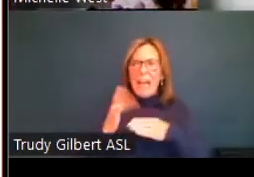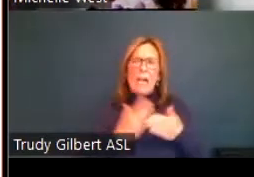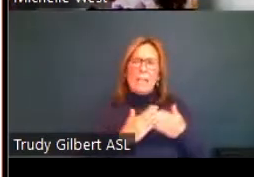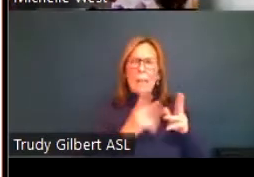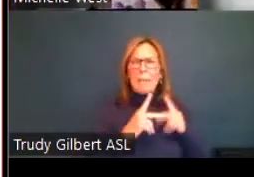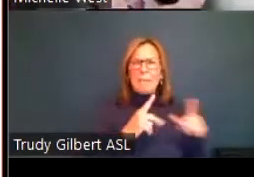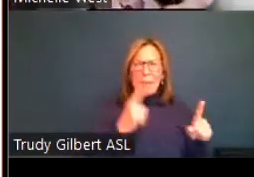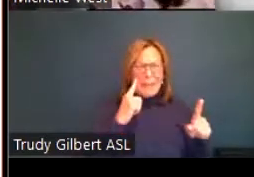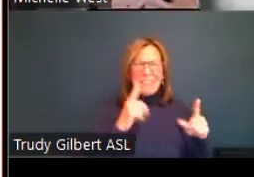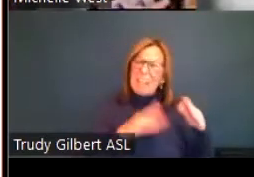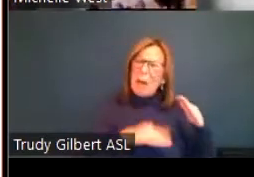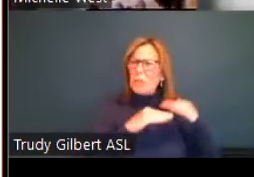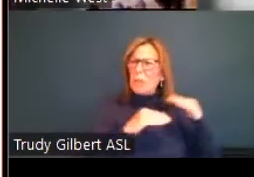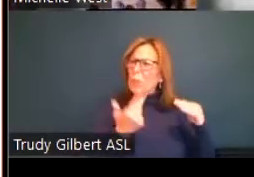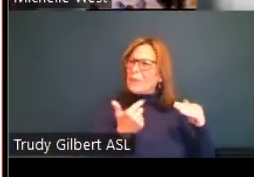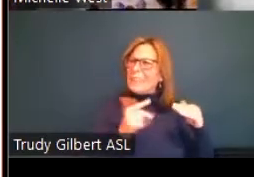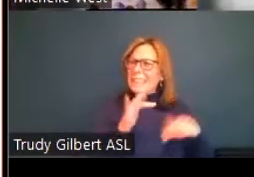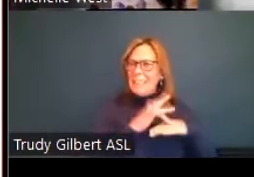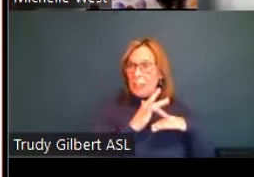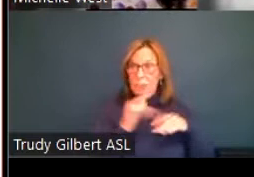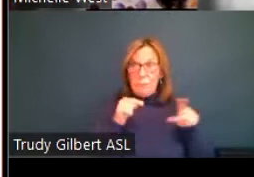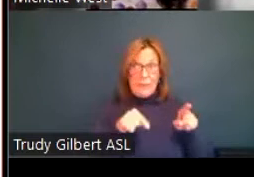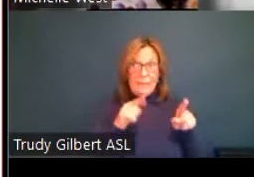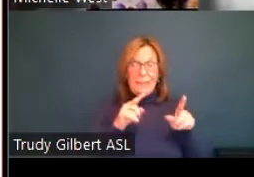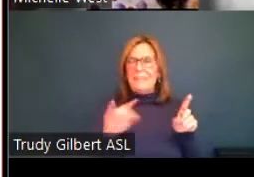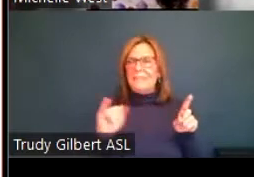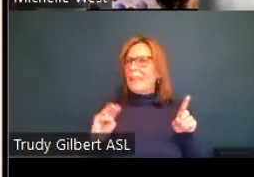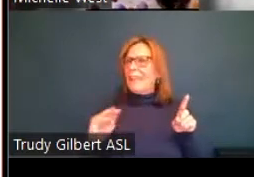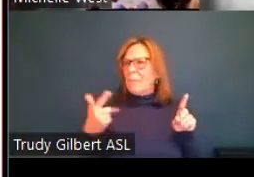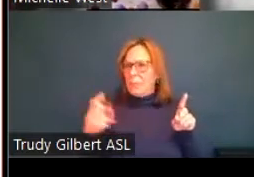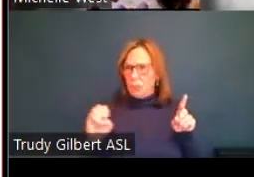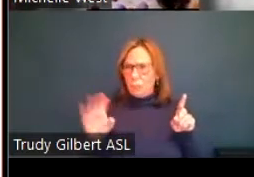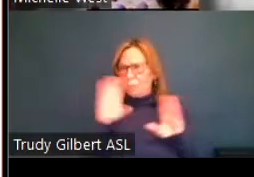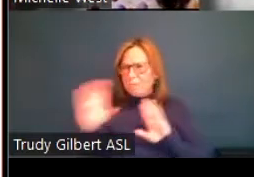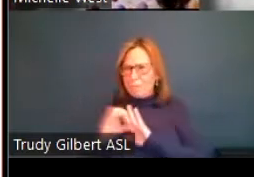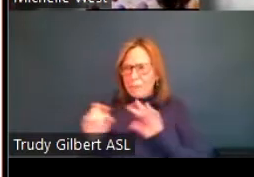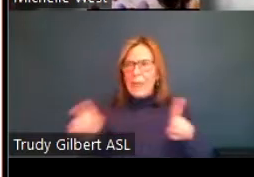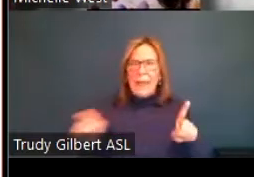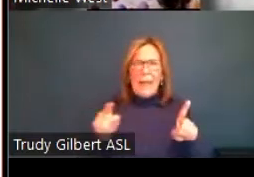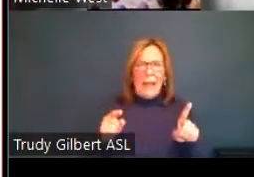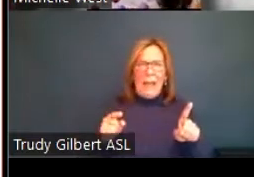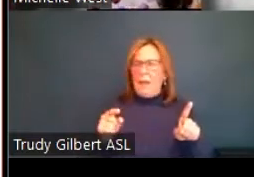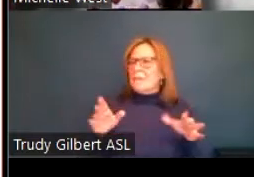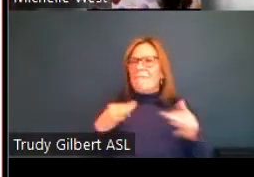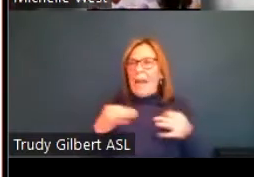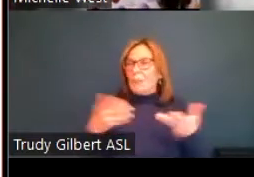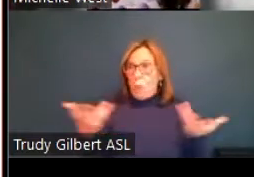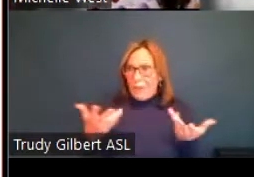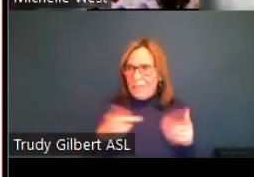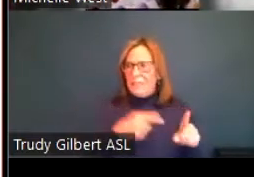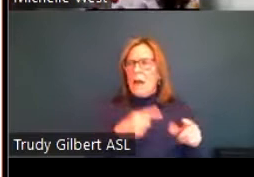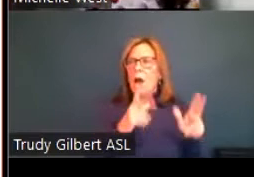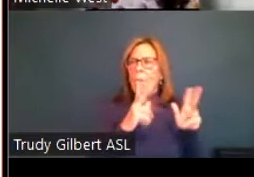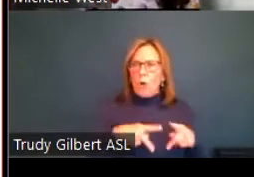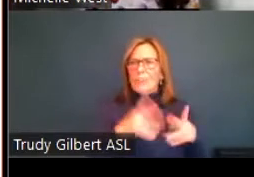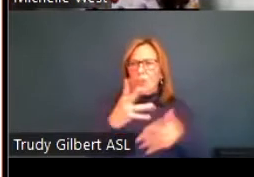it is, there's an image here. It says the seven touches and it defines what that is. Person internalizes and or acts upon